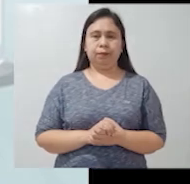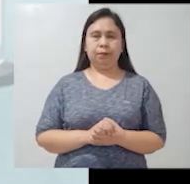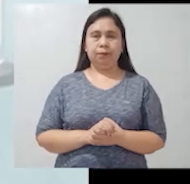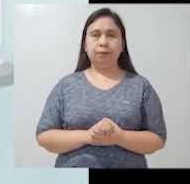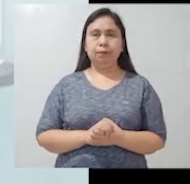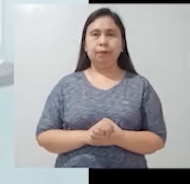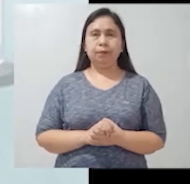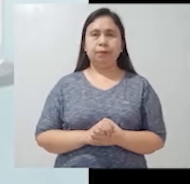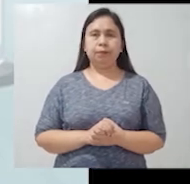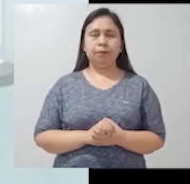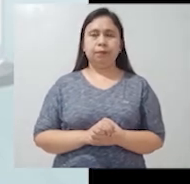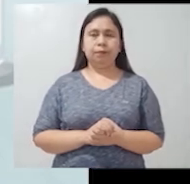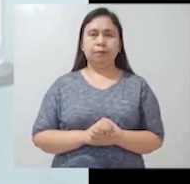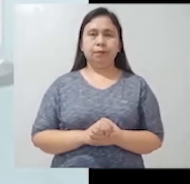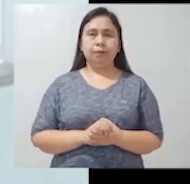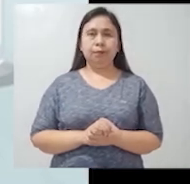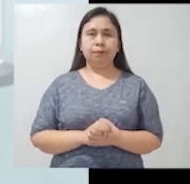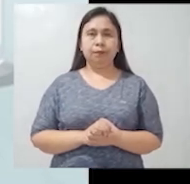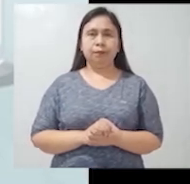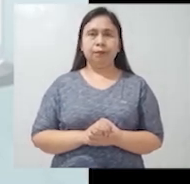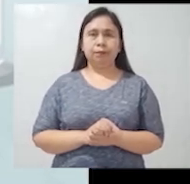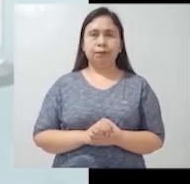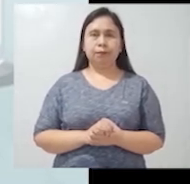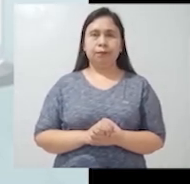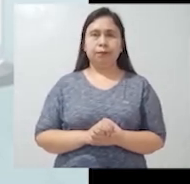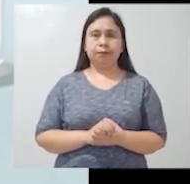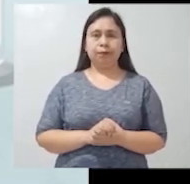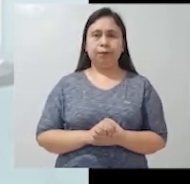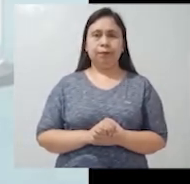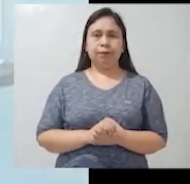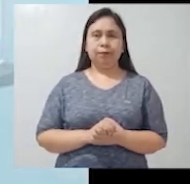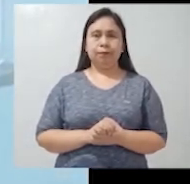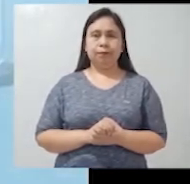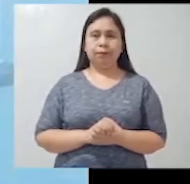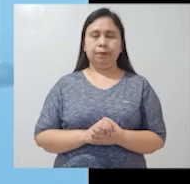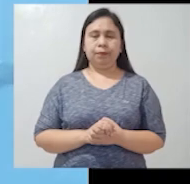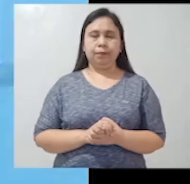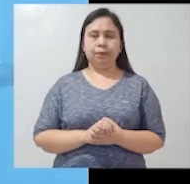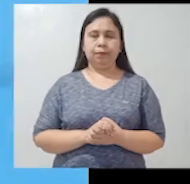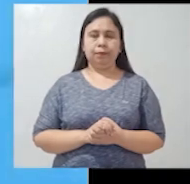the arrangement of molecules in them.